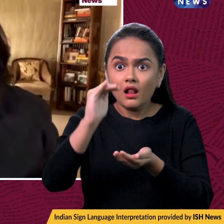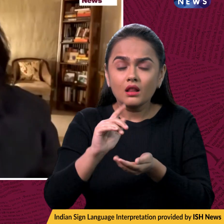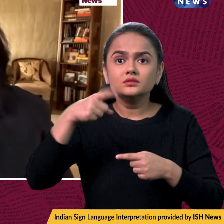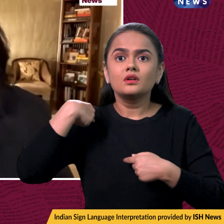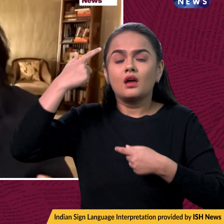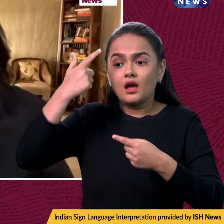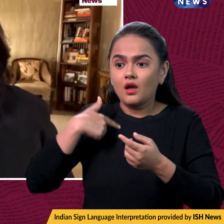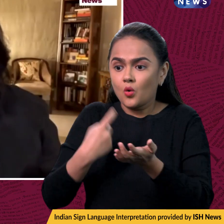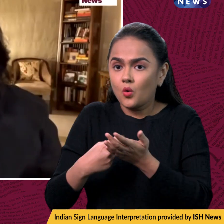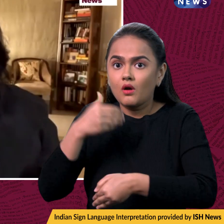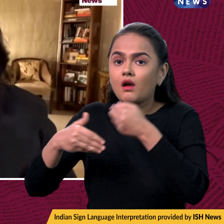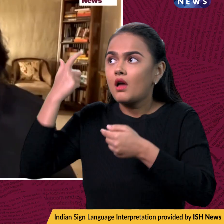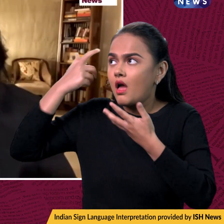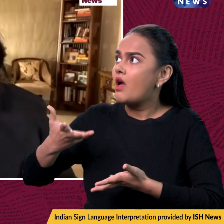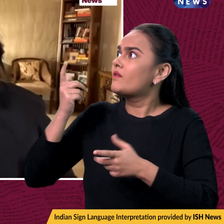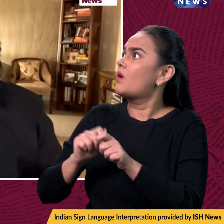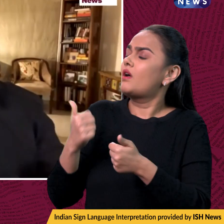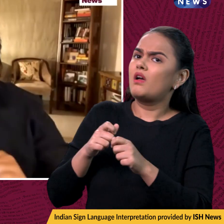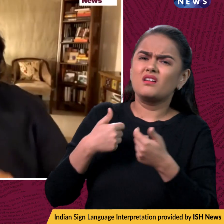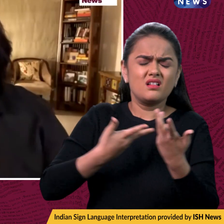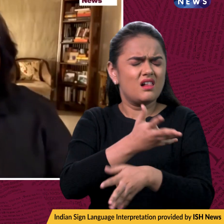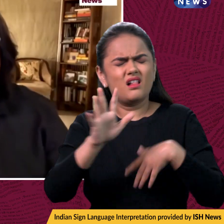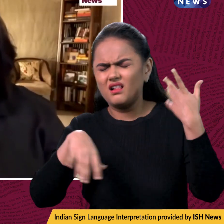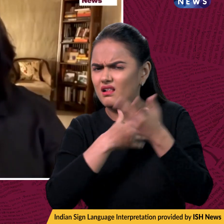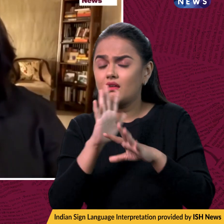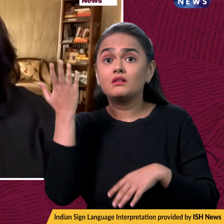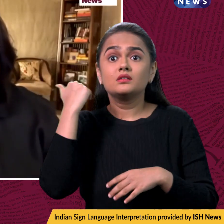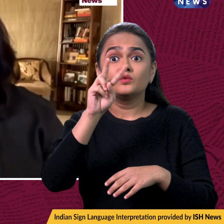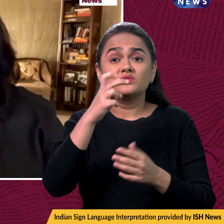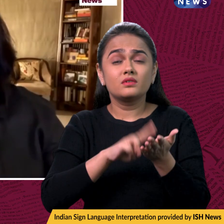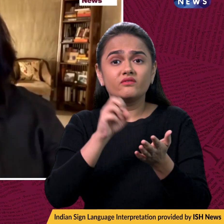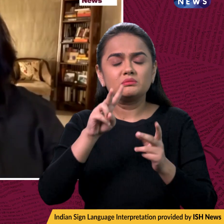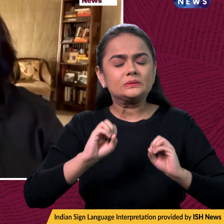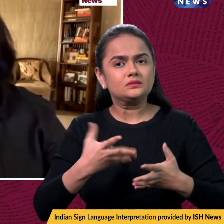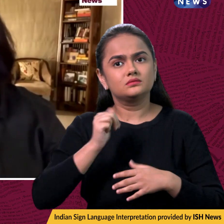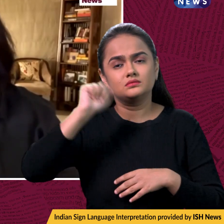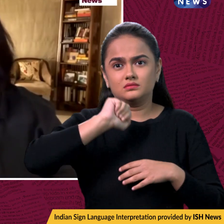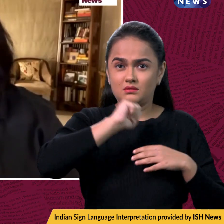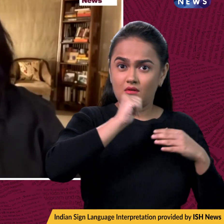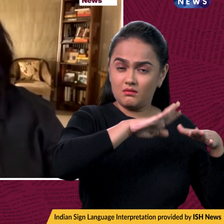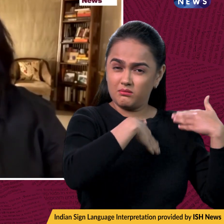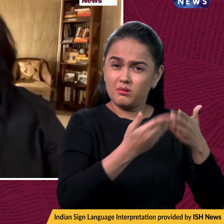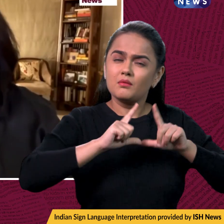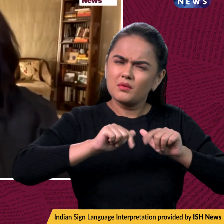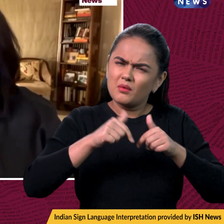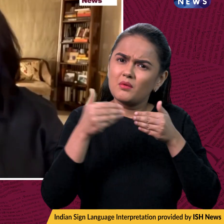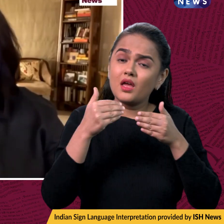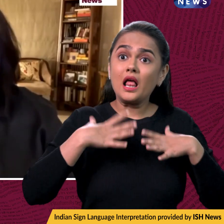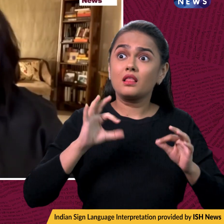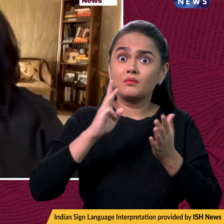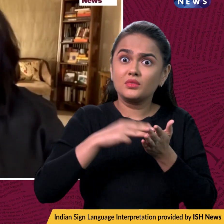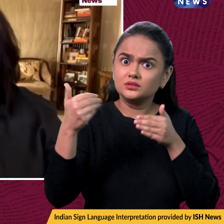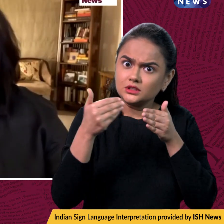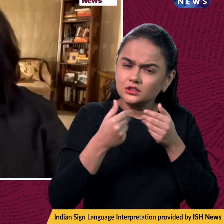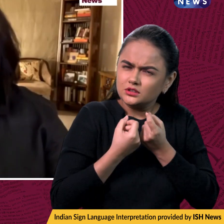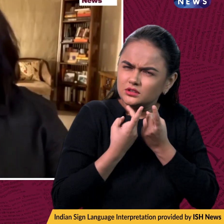a lot of pressure on the system right now. They've been protesting since the 27th of November after several meetings with the health